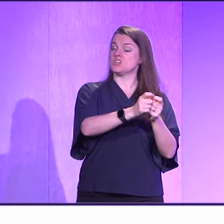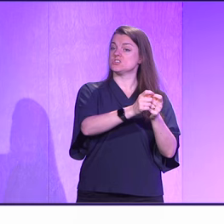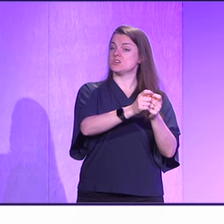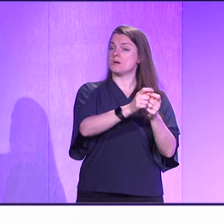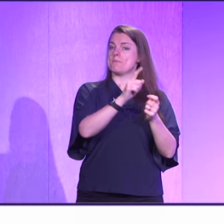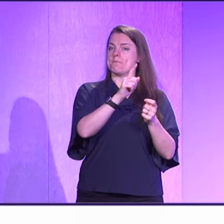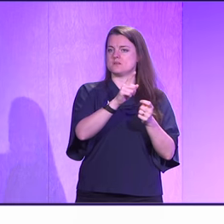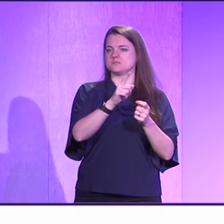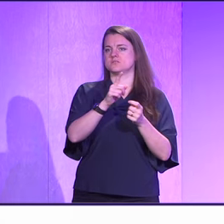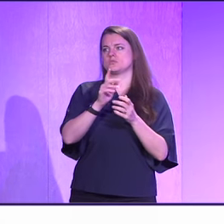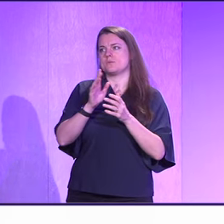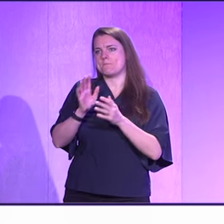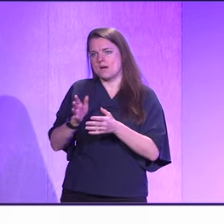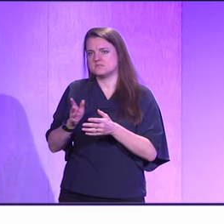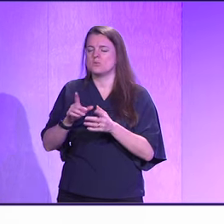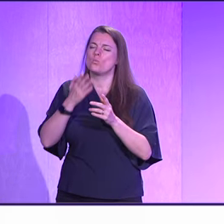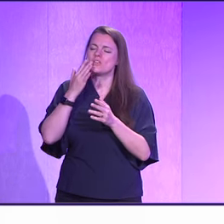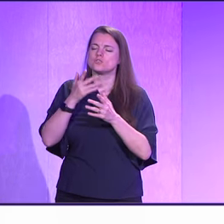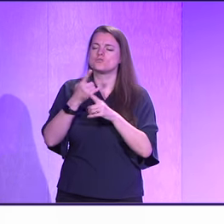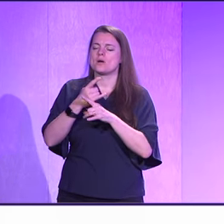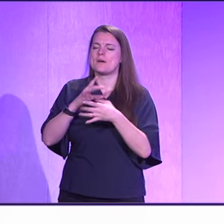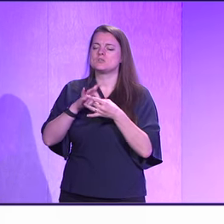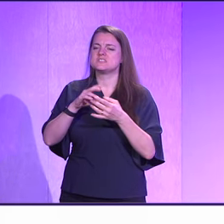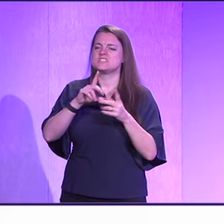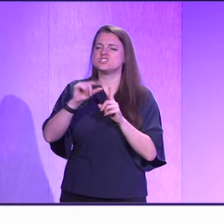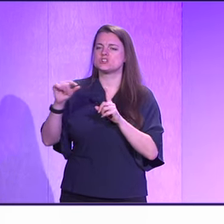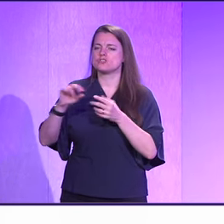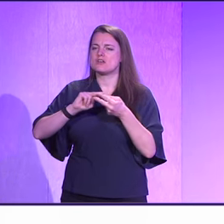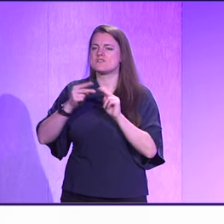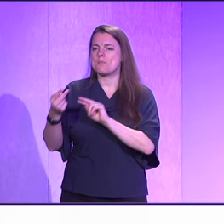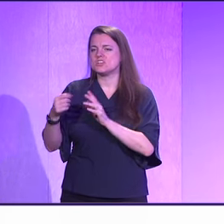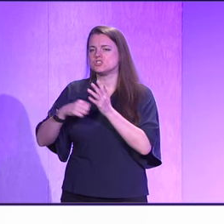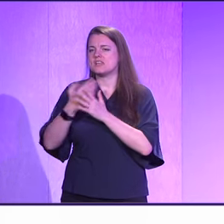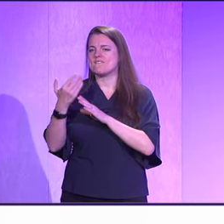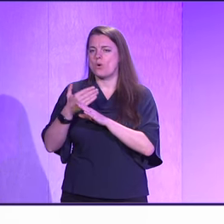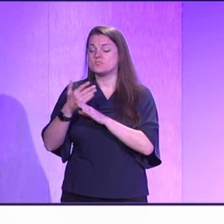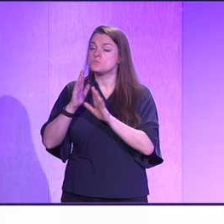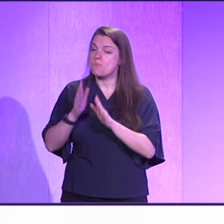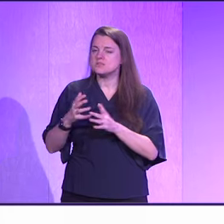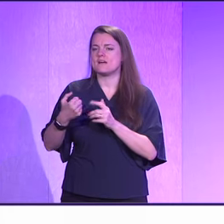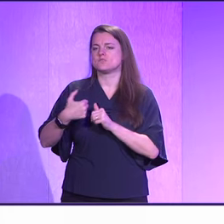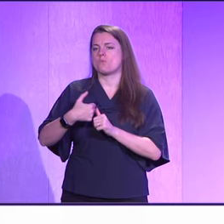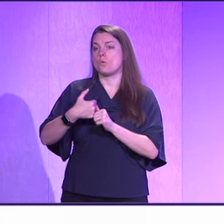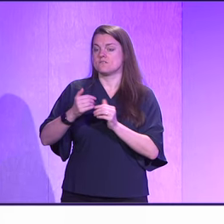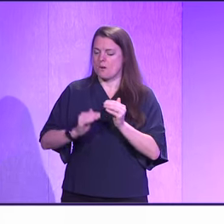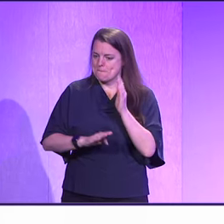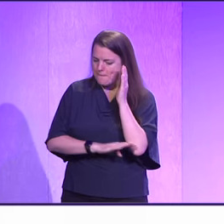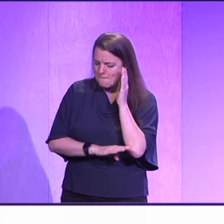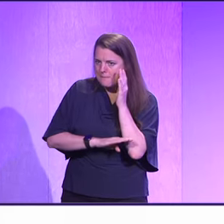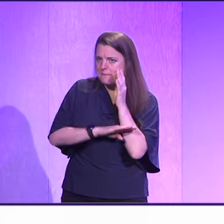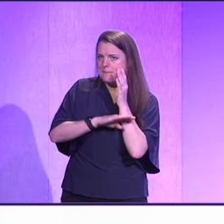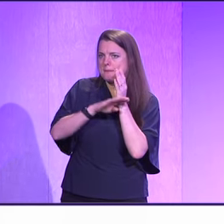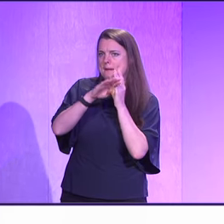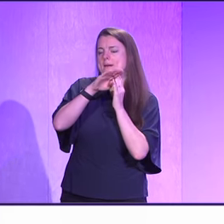if you're going to an organization to bring DevOps and digital transformation to them, that you have support and preferably all the way up to a C-level. It tends to be expensive to